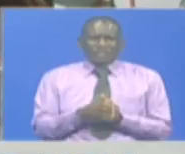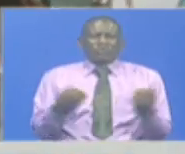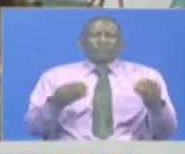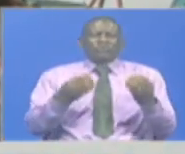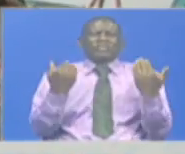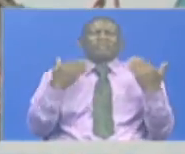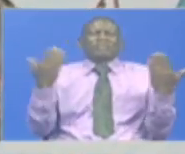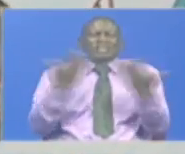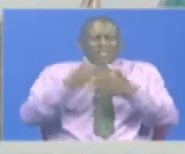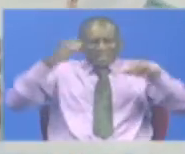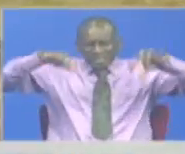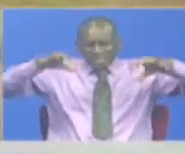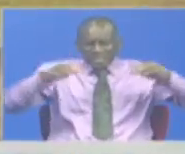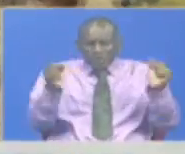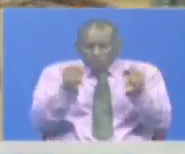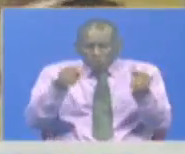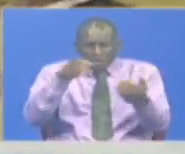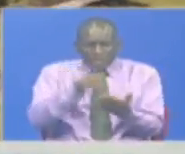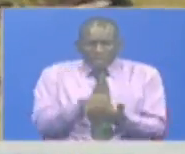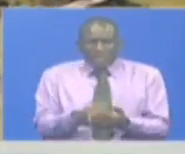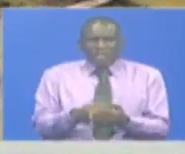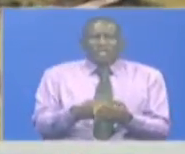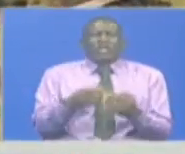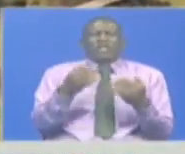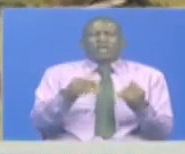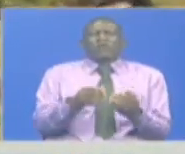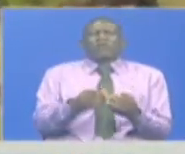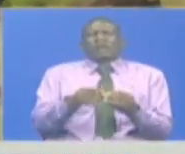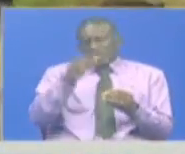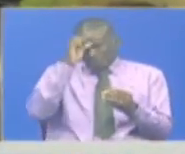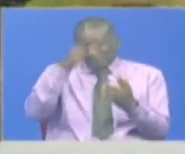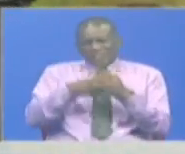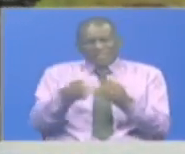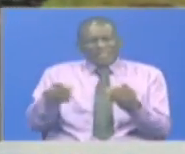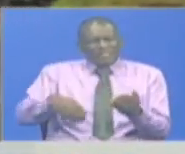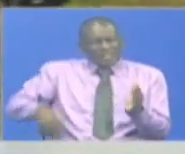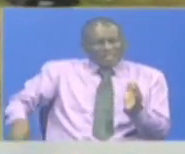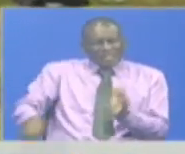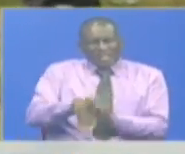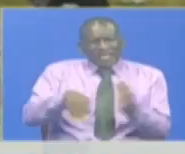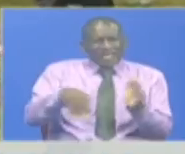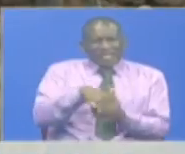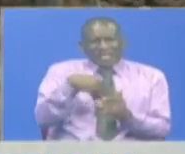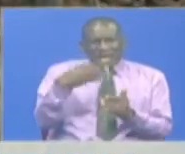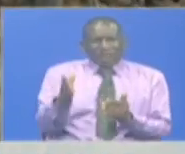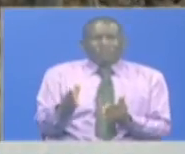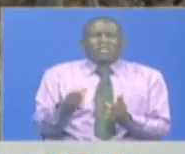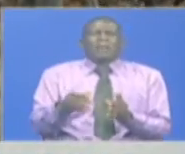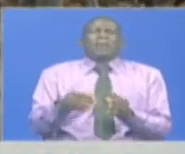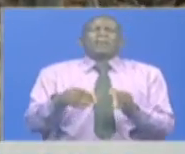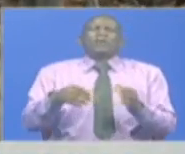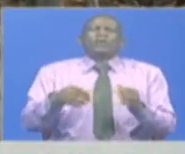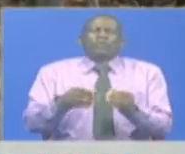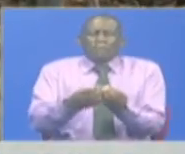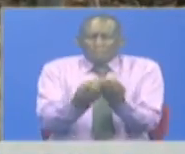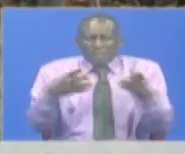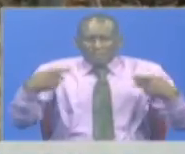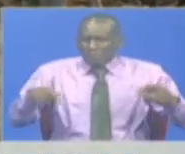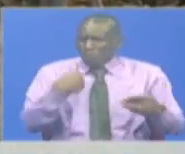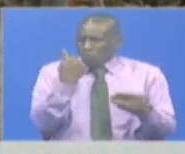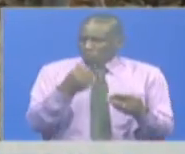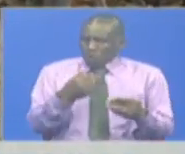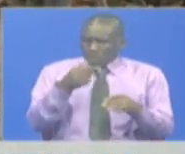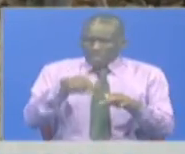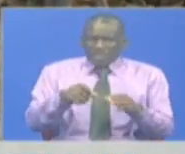Earlier this month, the government started evicting hundreds of people who had bought property next to a disputed 3,000-acre piece of